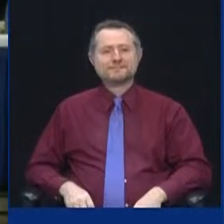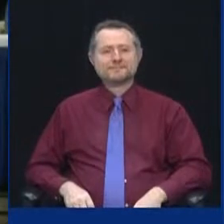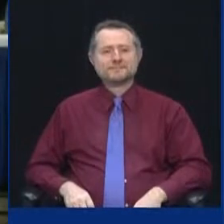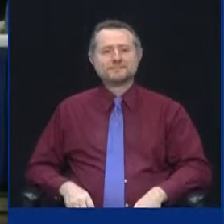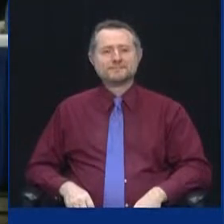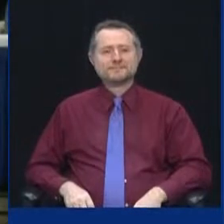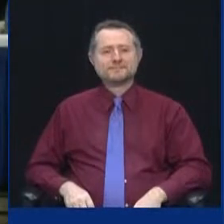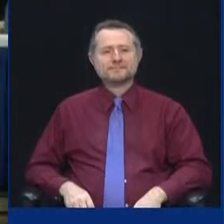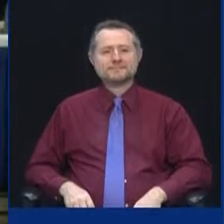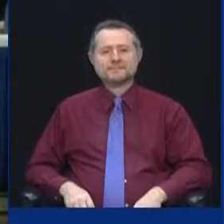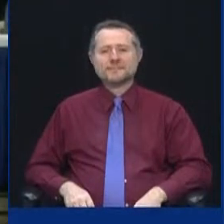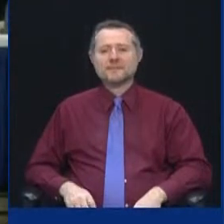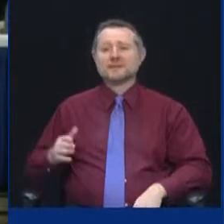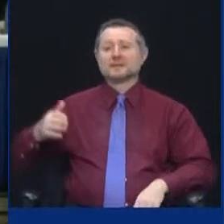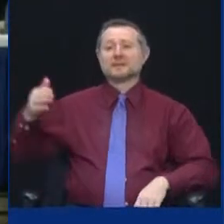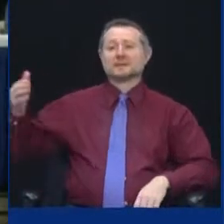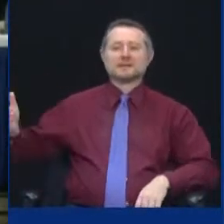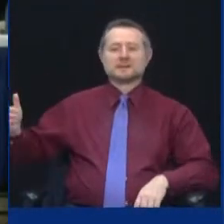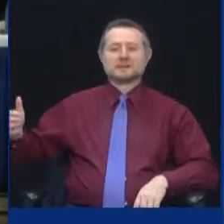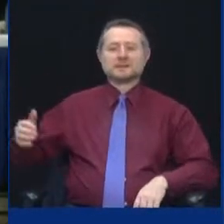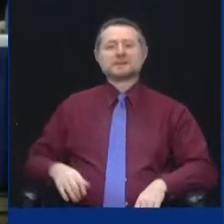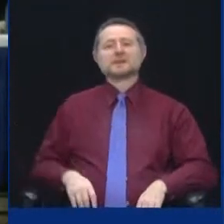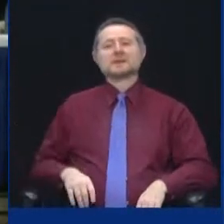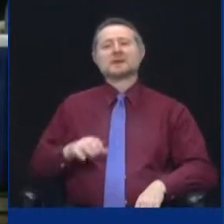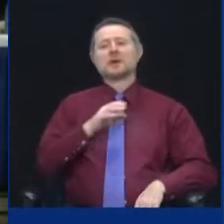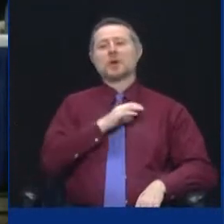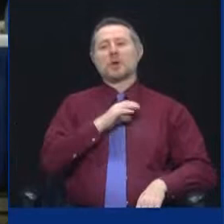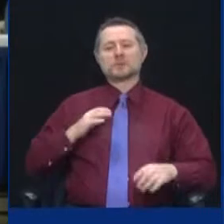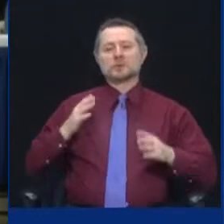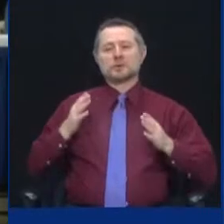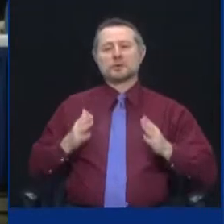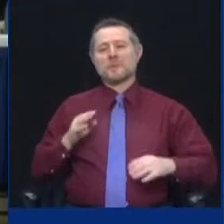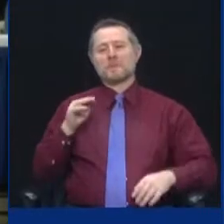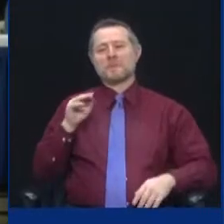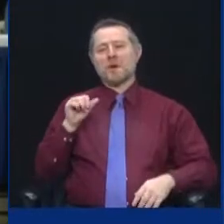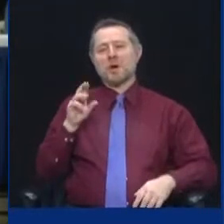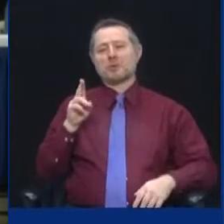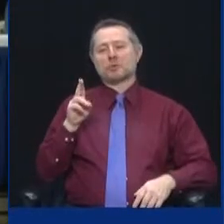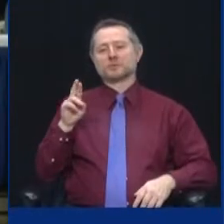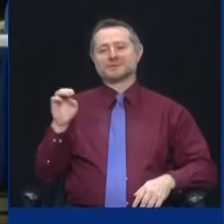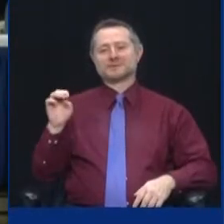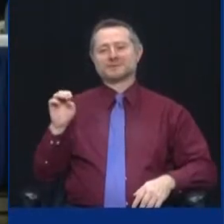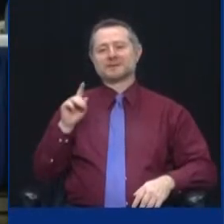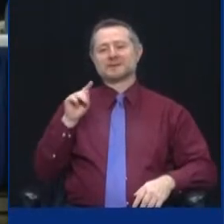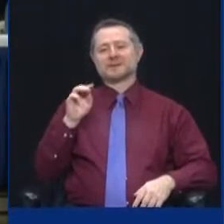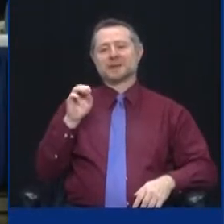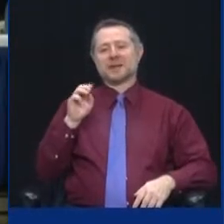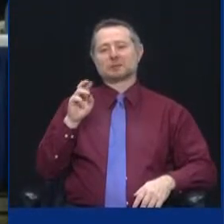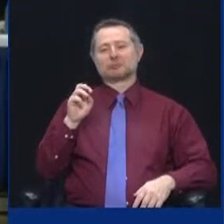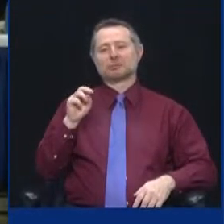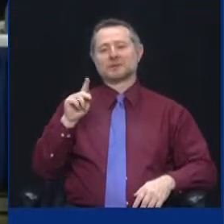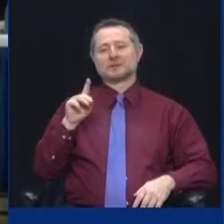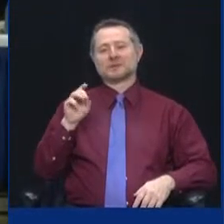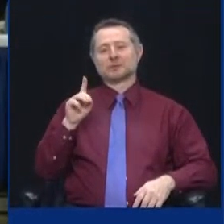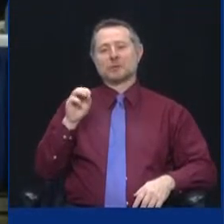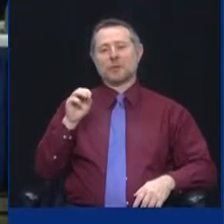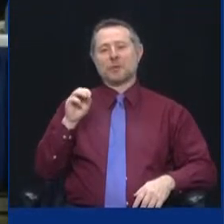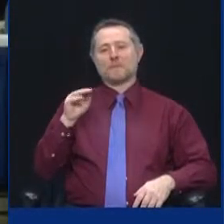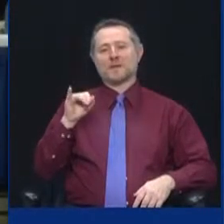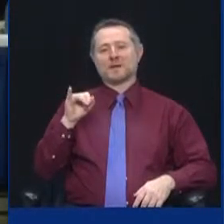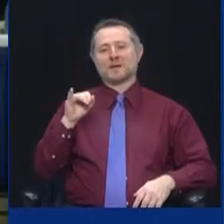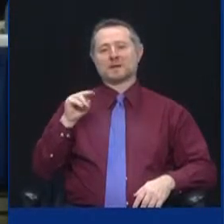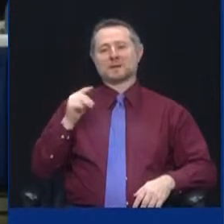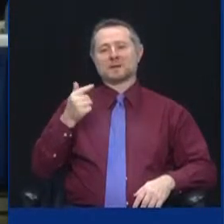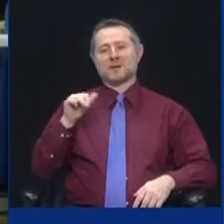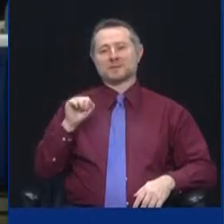And to his right, we have Commissioner Marie-Therese Dominguez, who is the Transportation